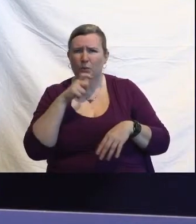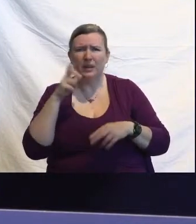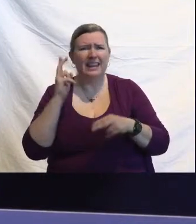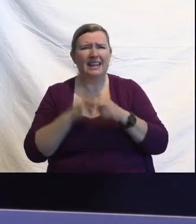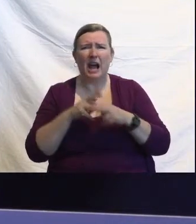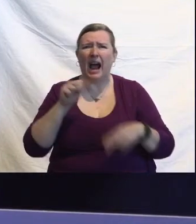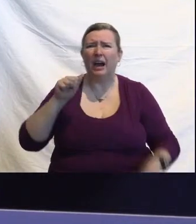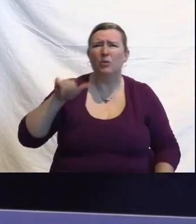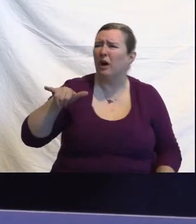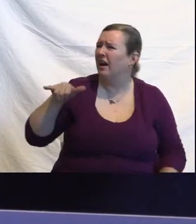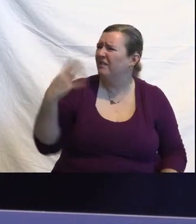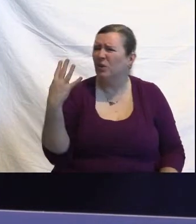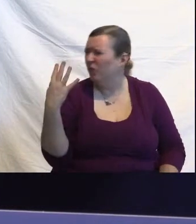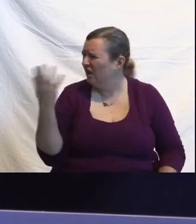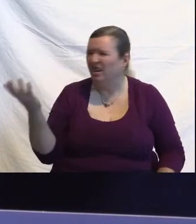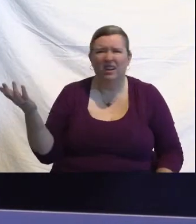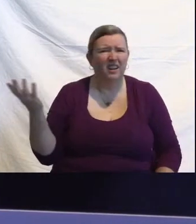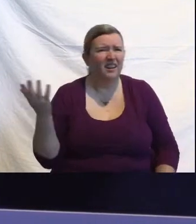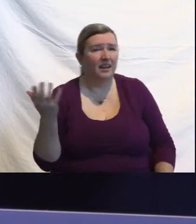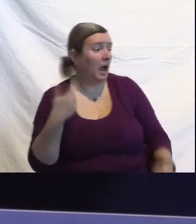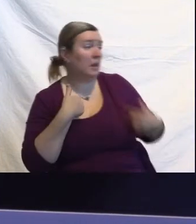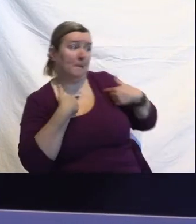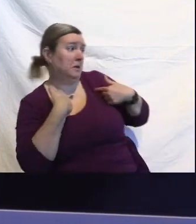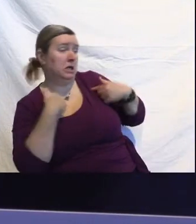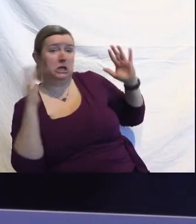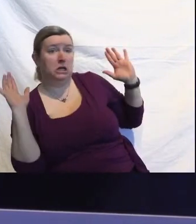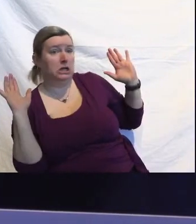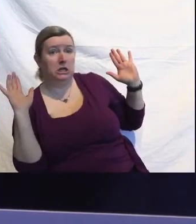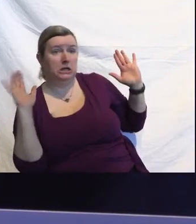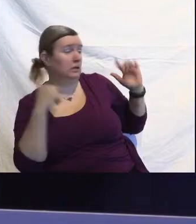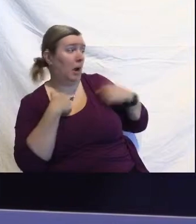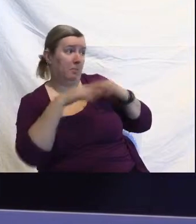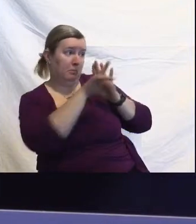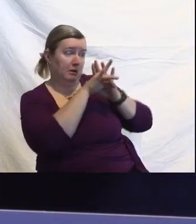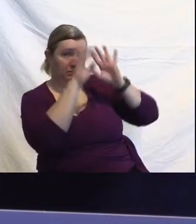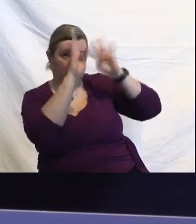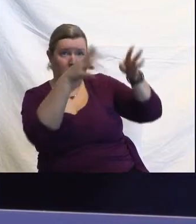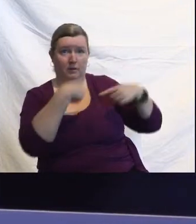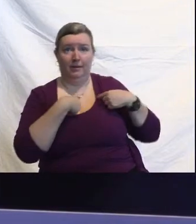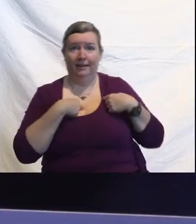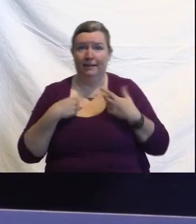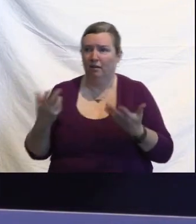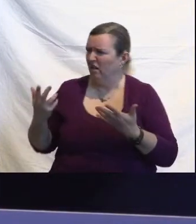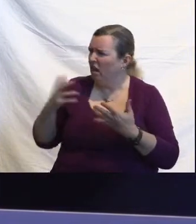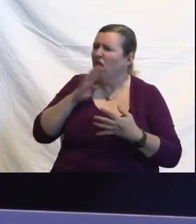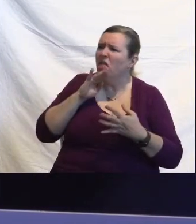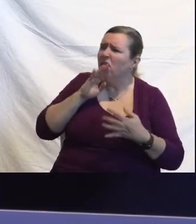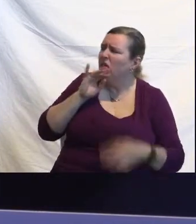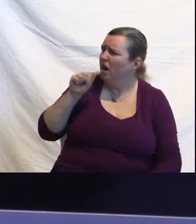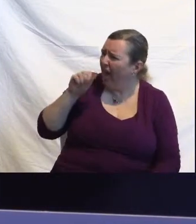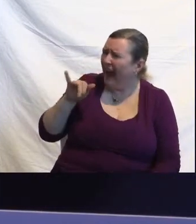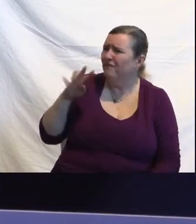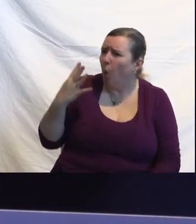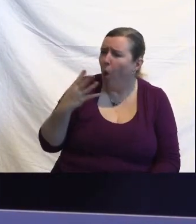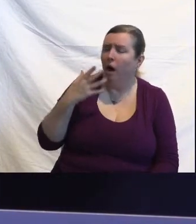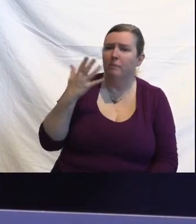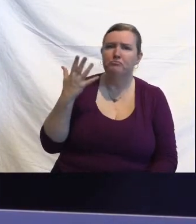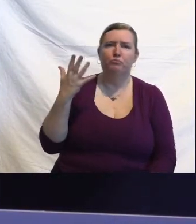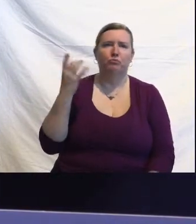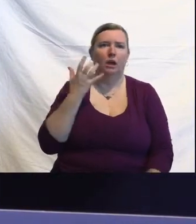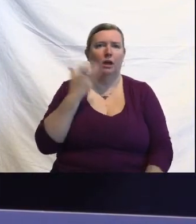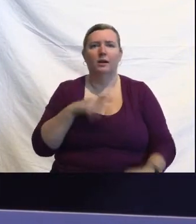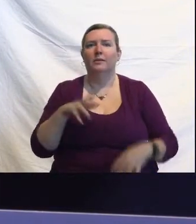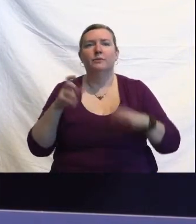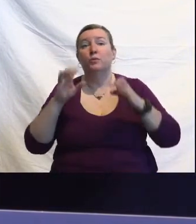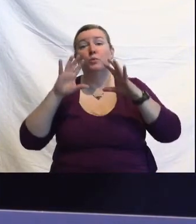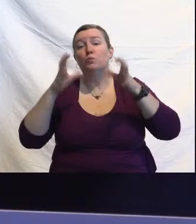names these things? Not me. So They don't exactly roll off your tongue. there's an entire group of individuals who,